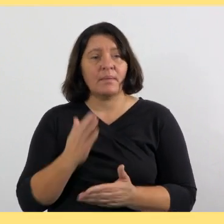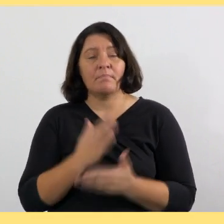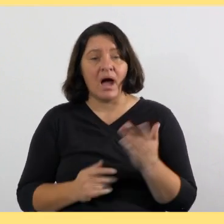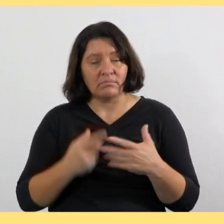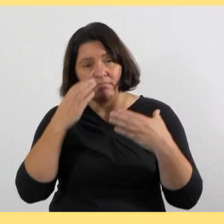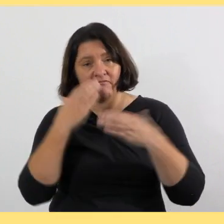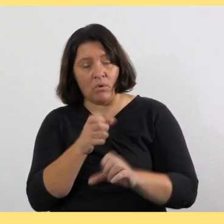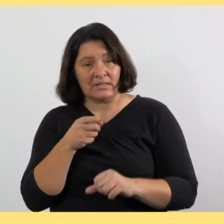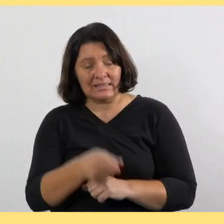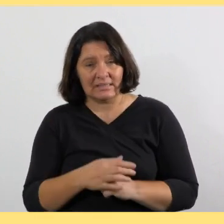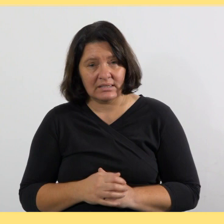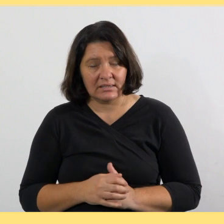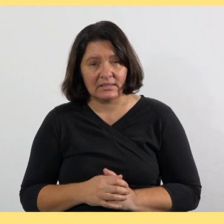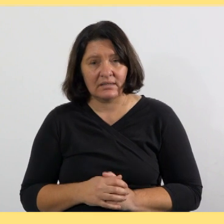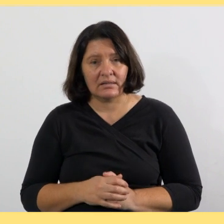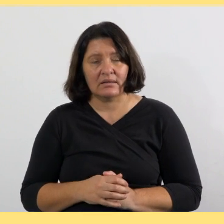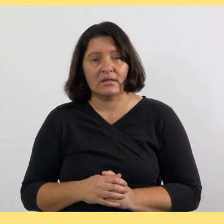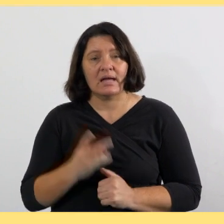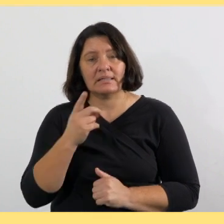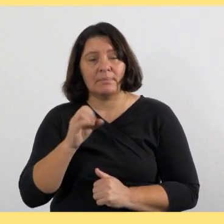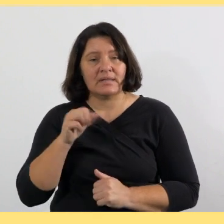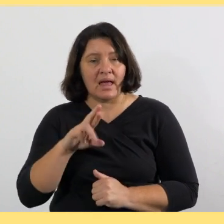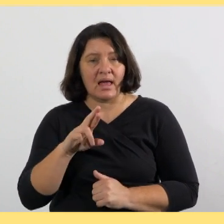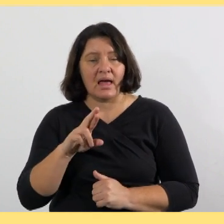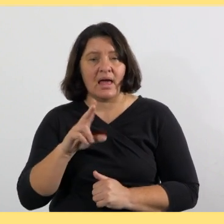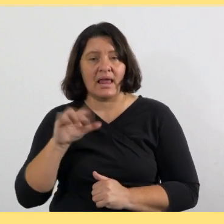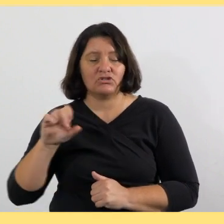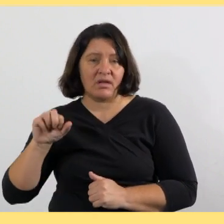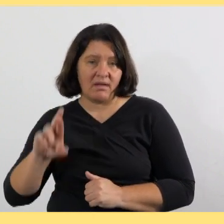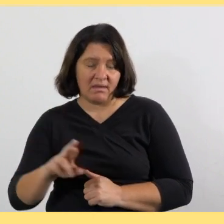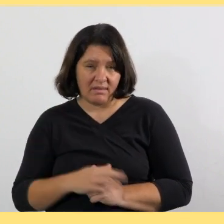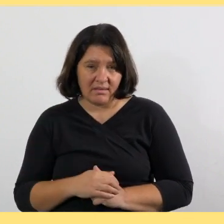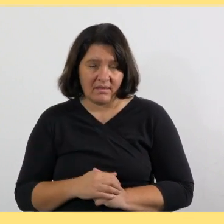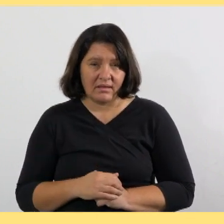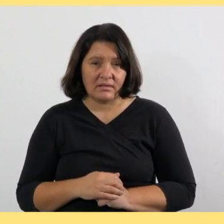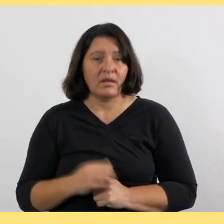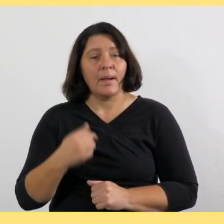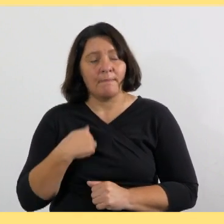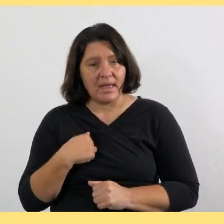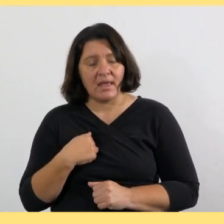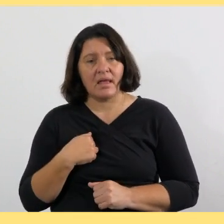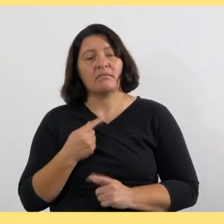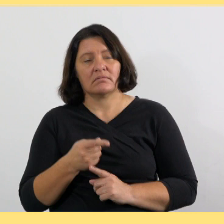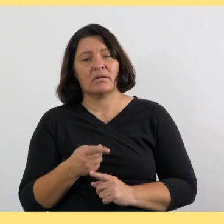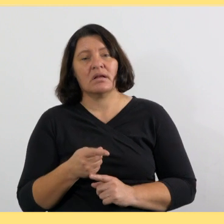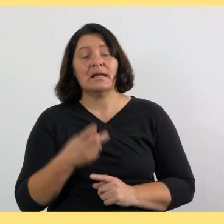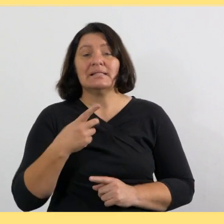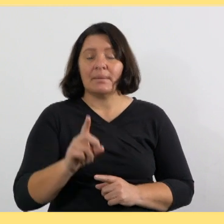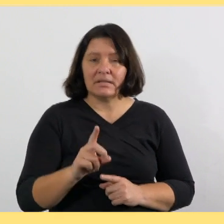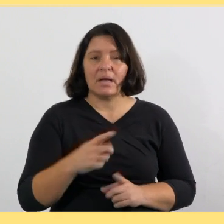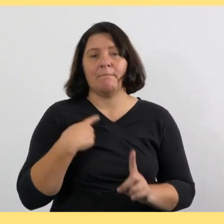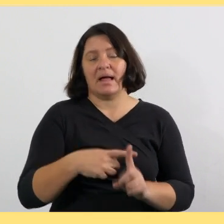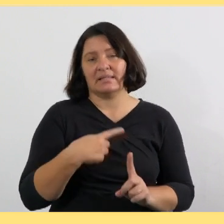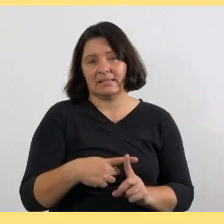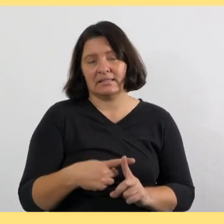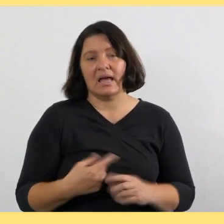the part that I'm going to be focusing on is the debtors ledger. And in the debtors ledger, I'm going to consider that my